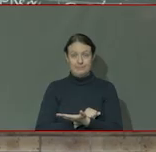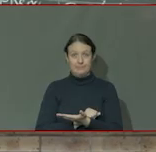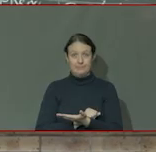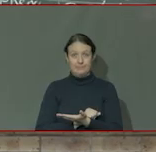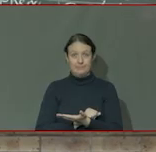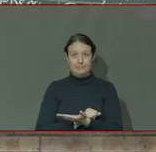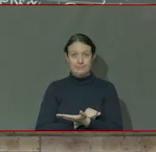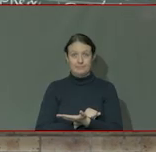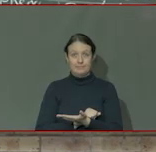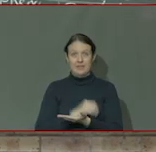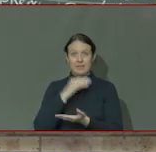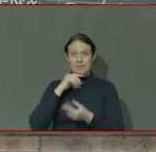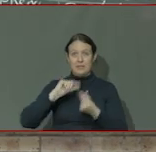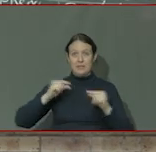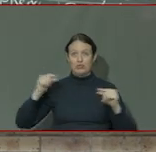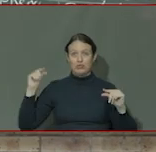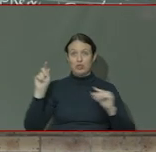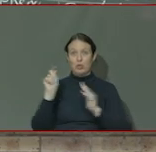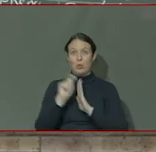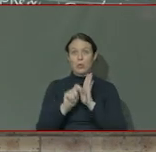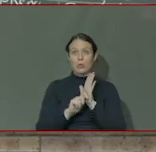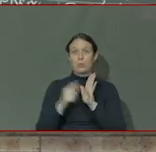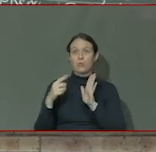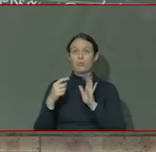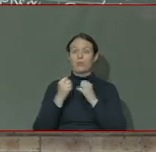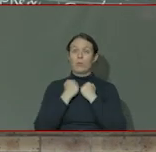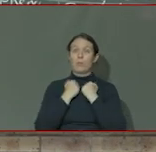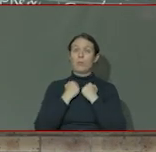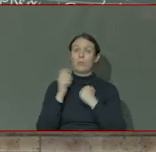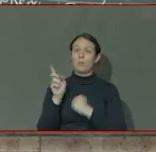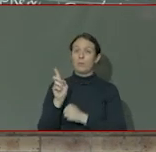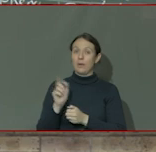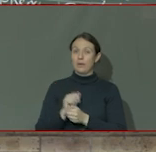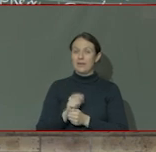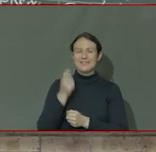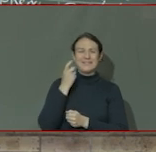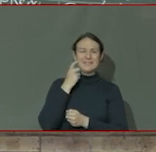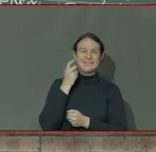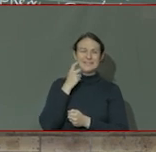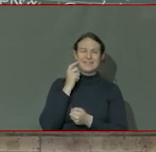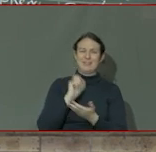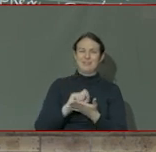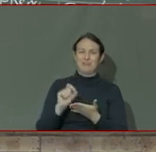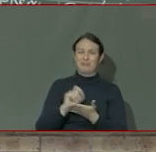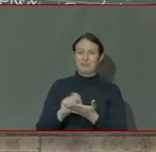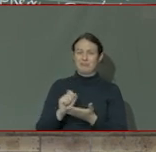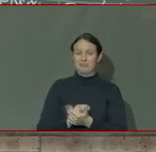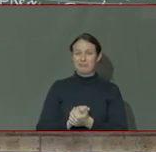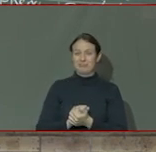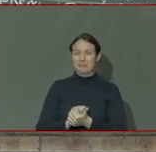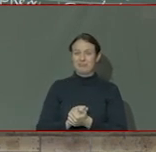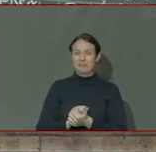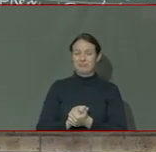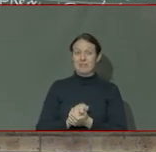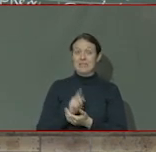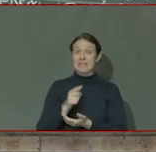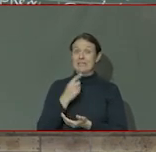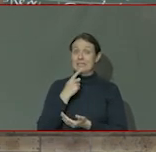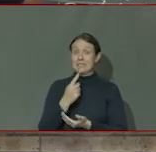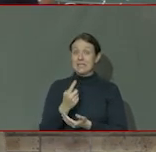what will be the genotypes of the parents, but that's very easy because they want to know, they tell us they're